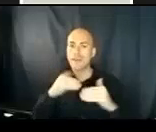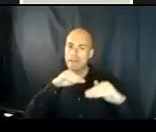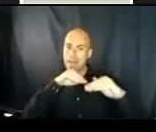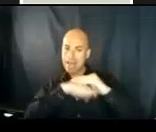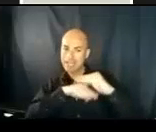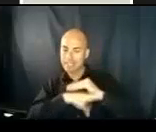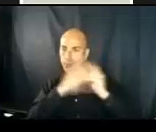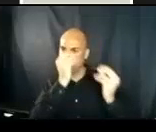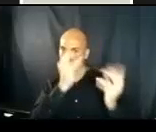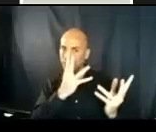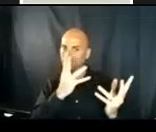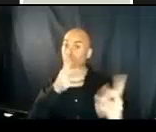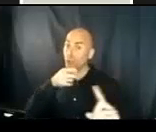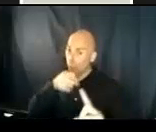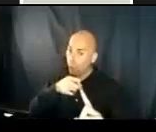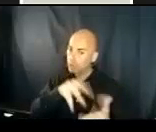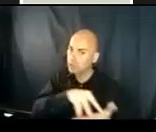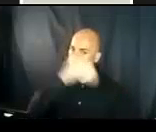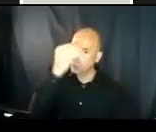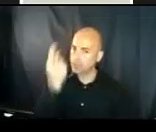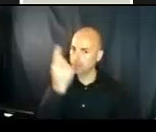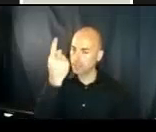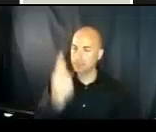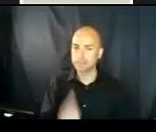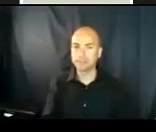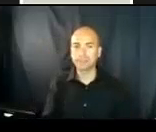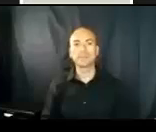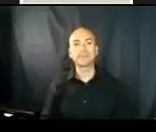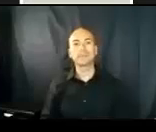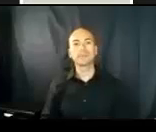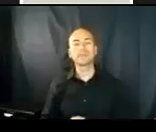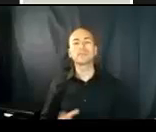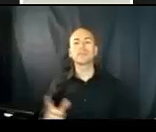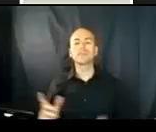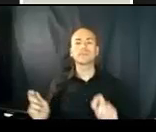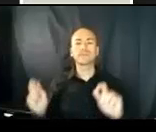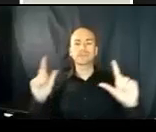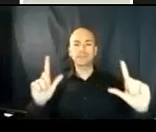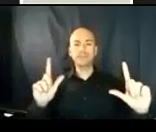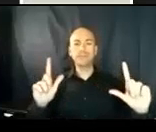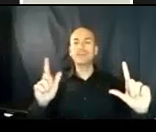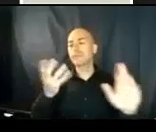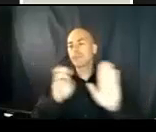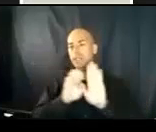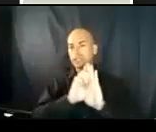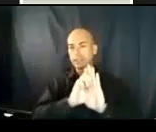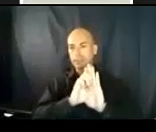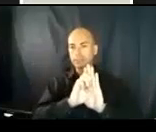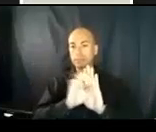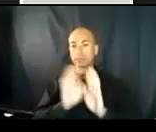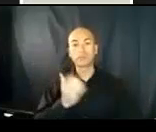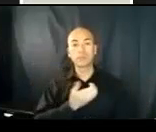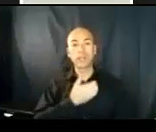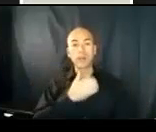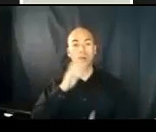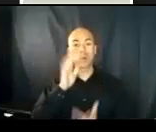right? So here is, and I just put it here an example. So our online courses have home